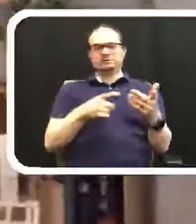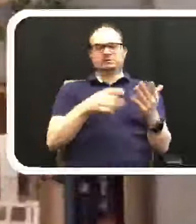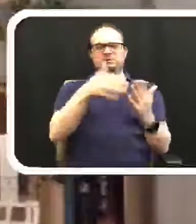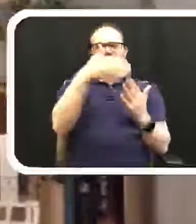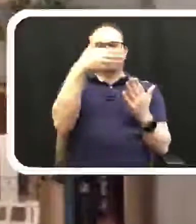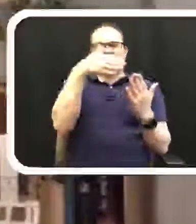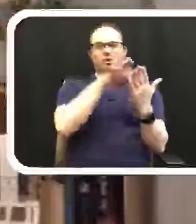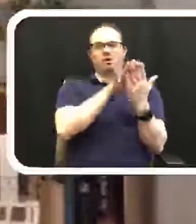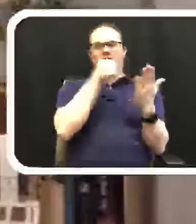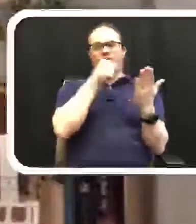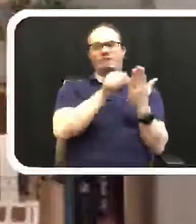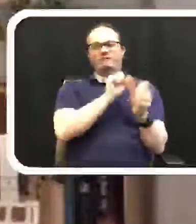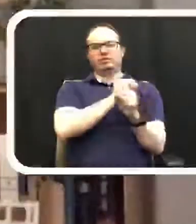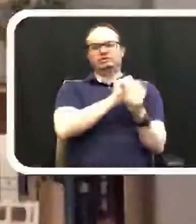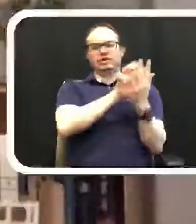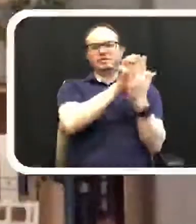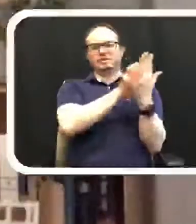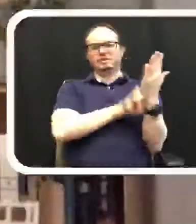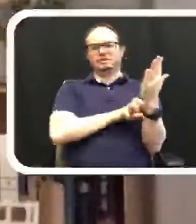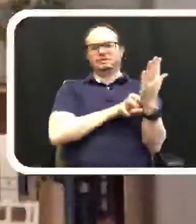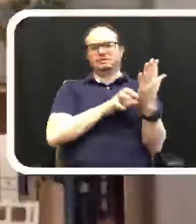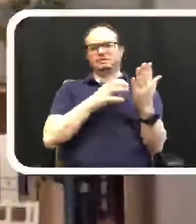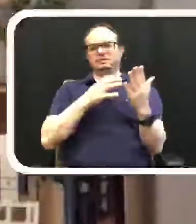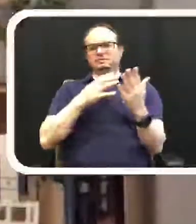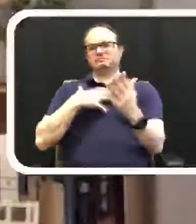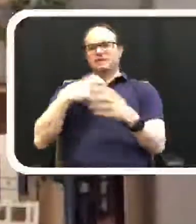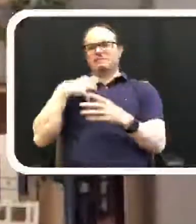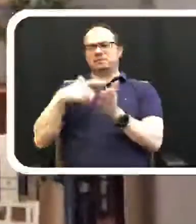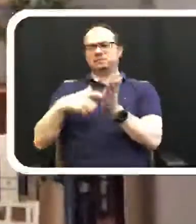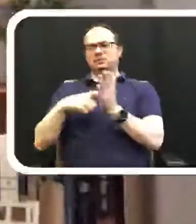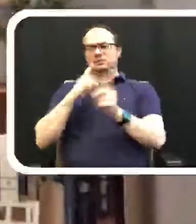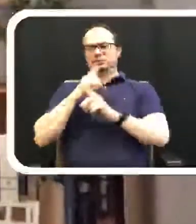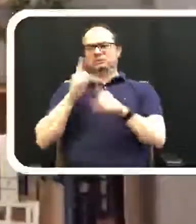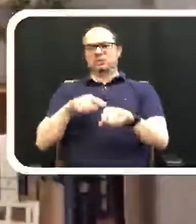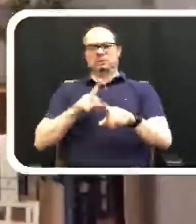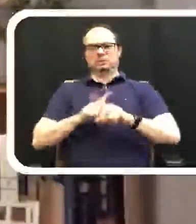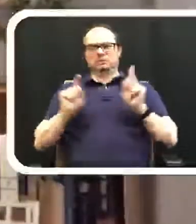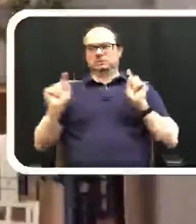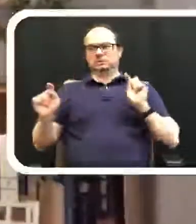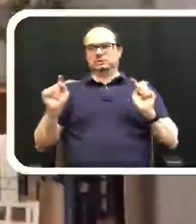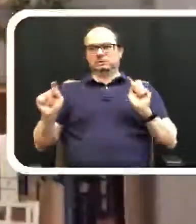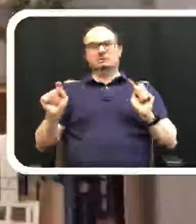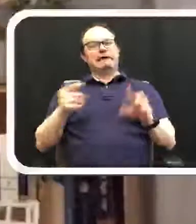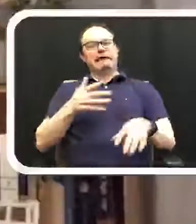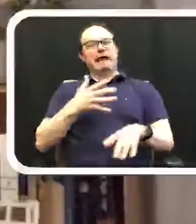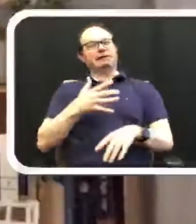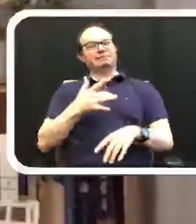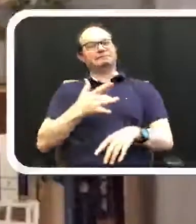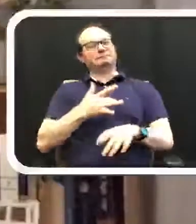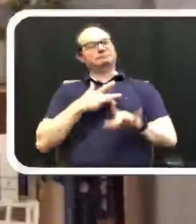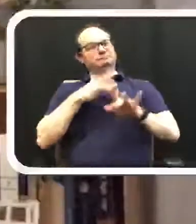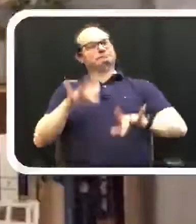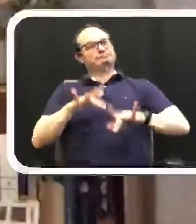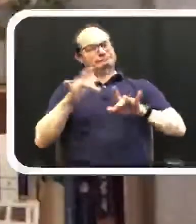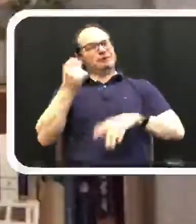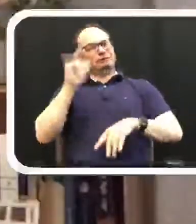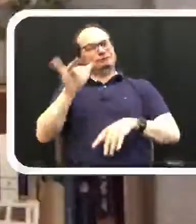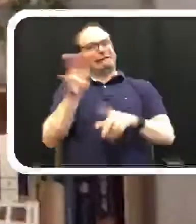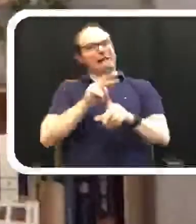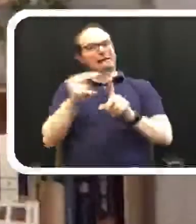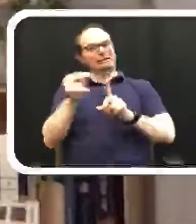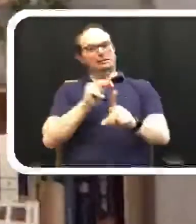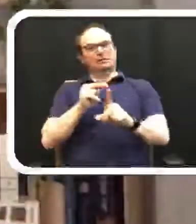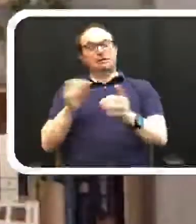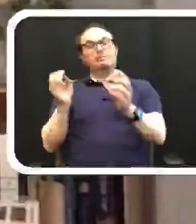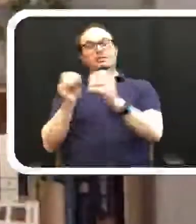job or a report to my boss. And I certainly can sympathize with that. But the